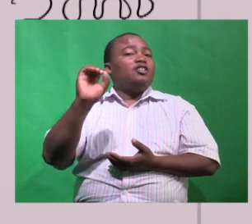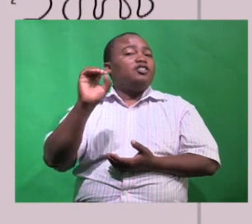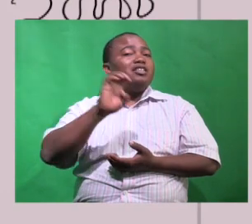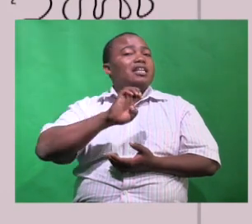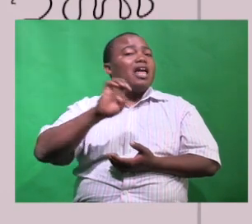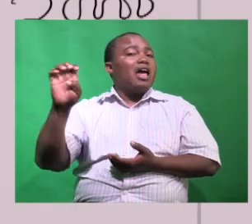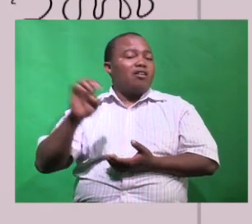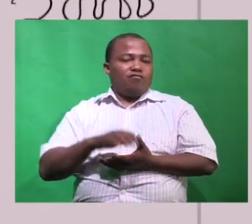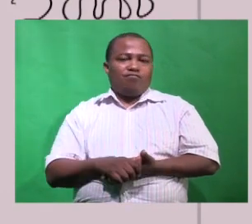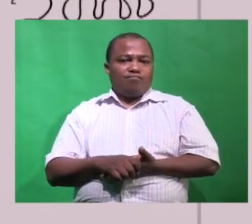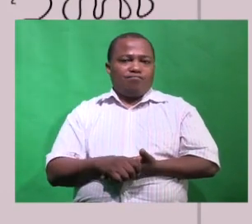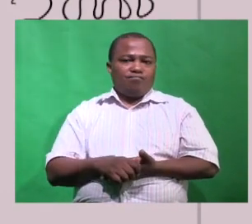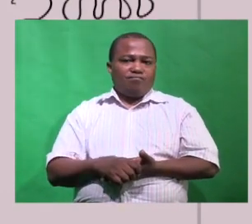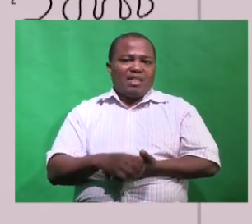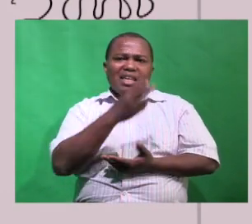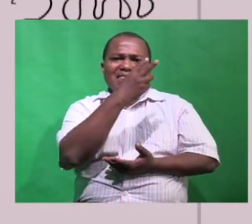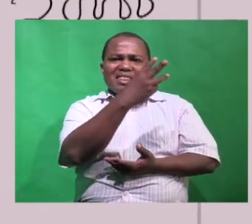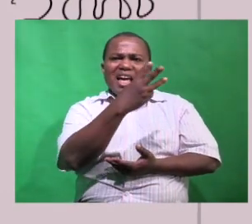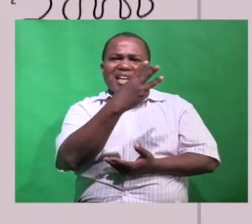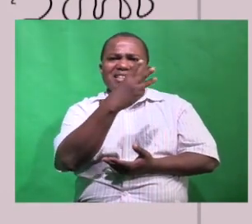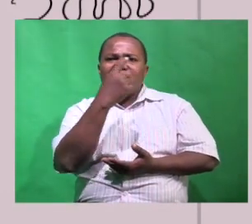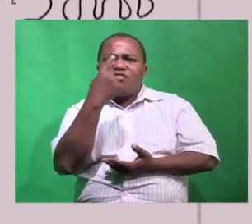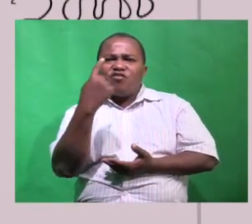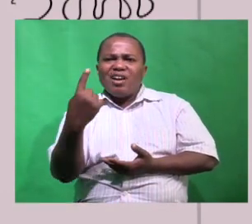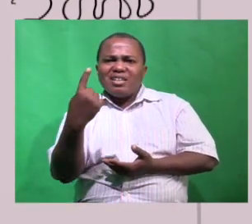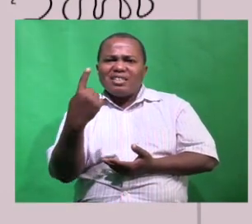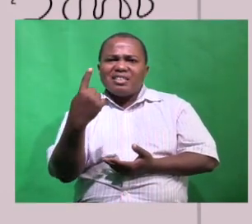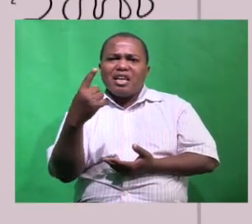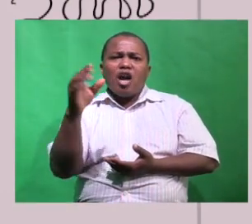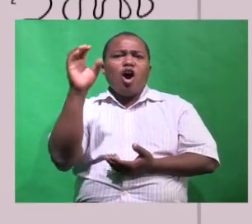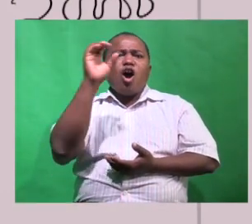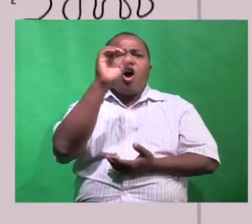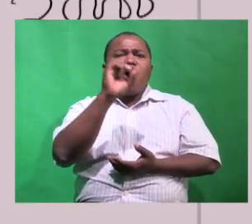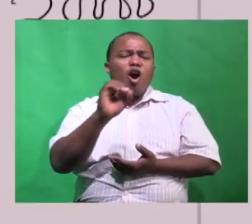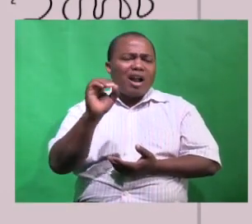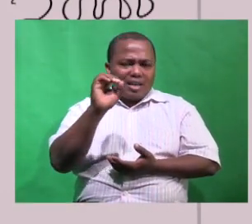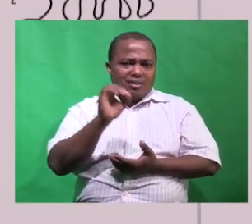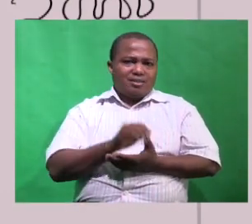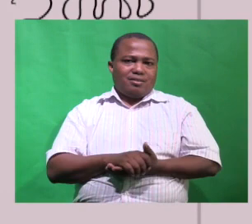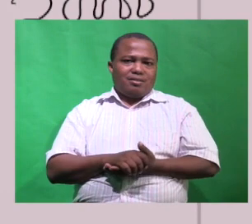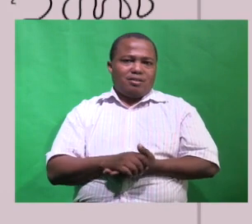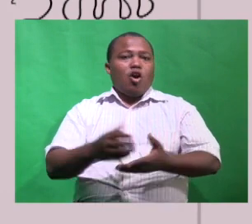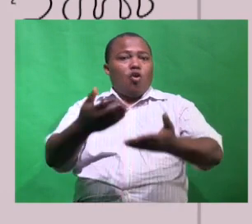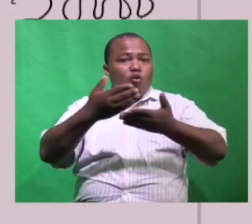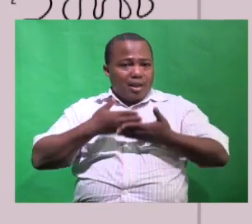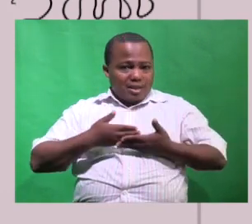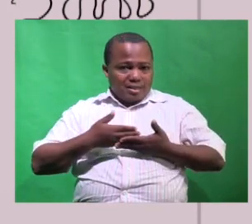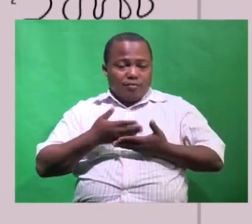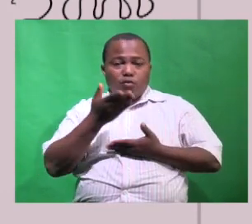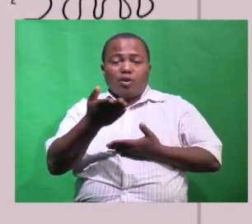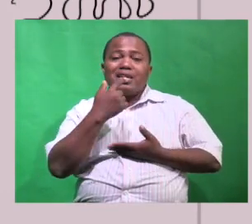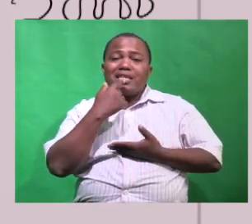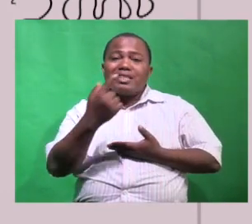31st August, you receive 40,000. You say that